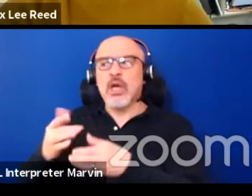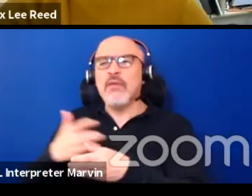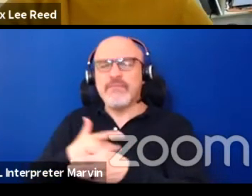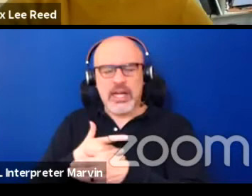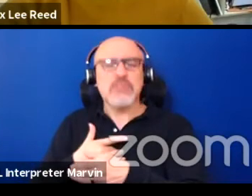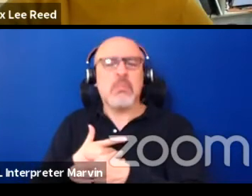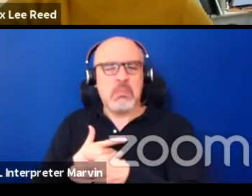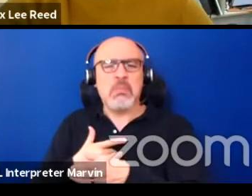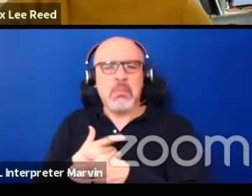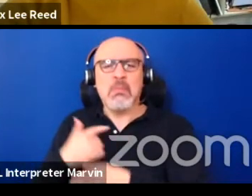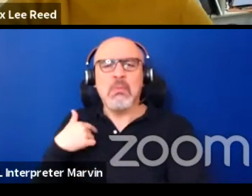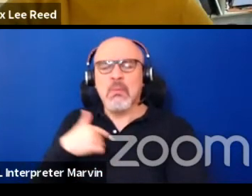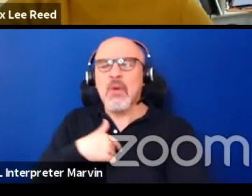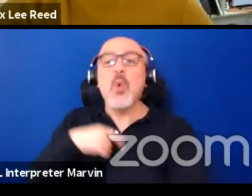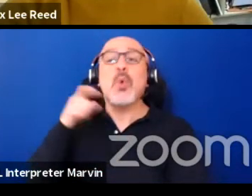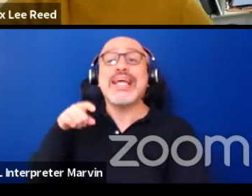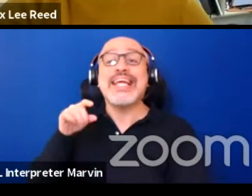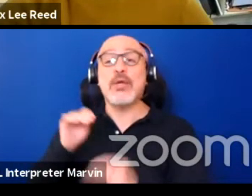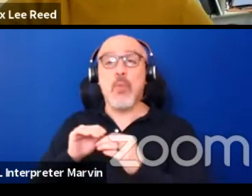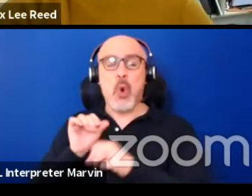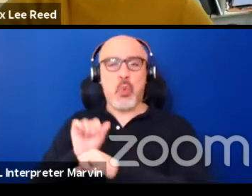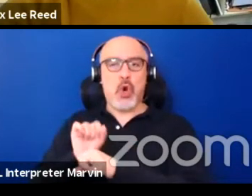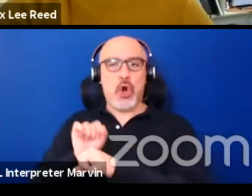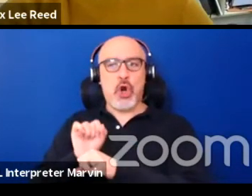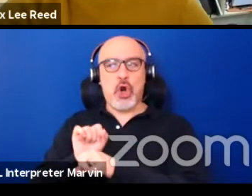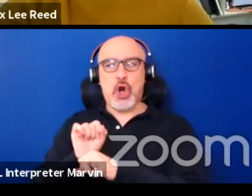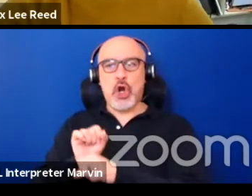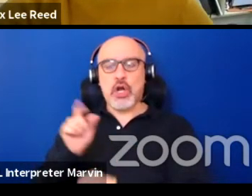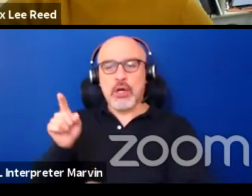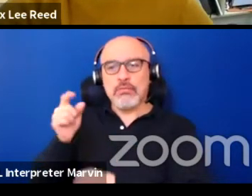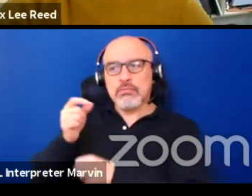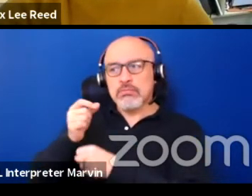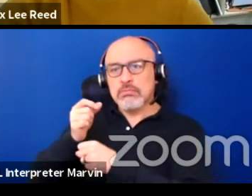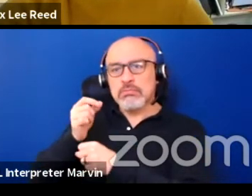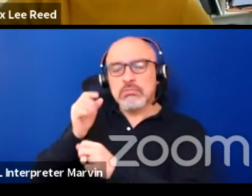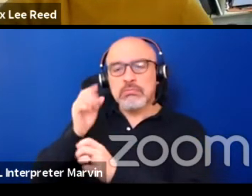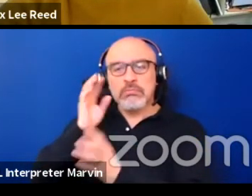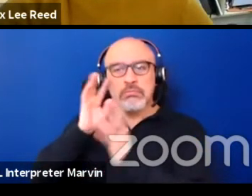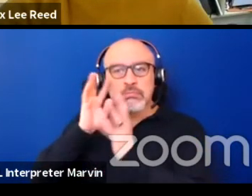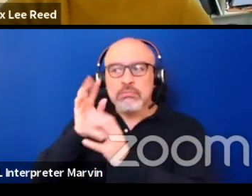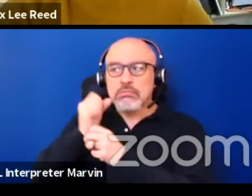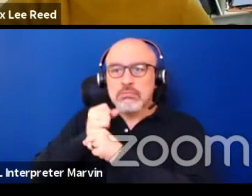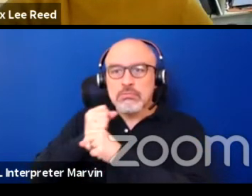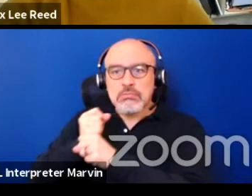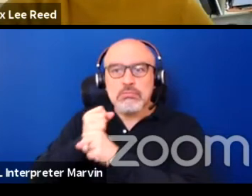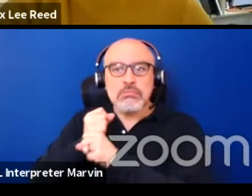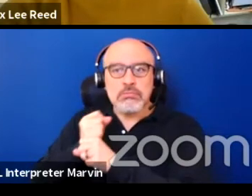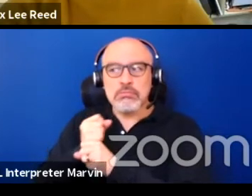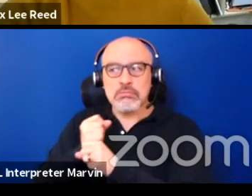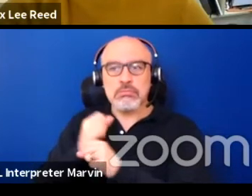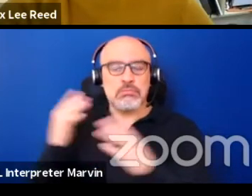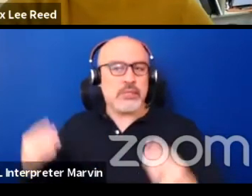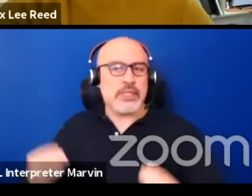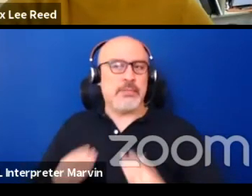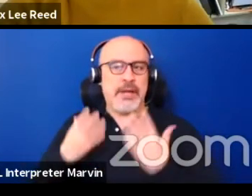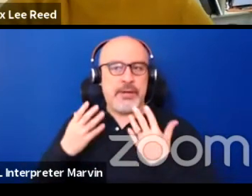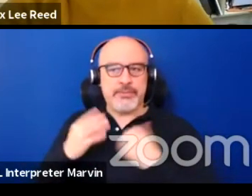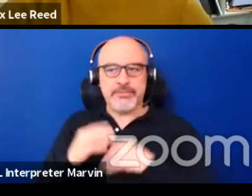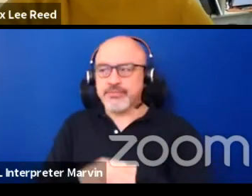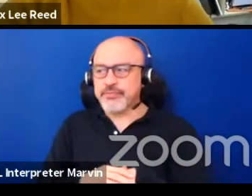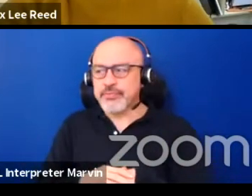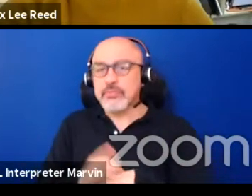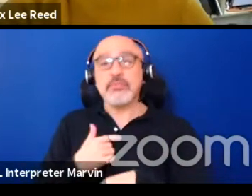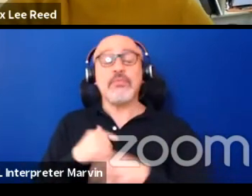needed more work that created with that was thought-provoking. I'm also a